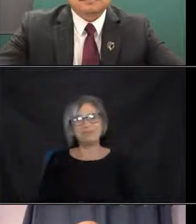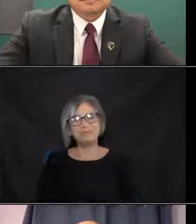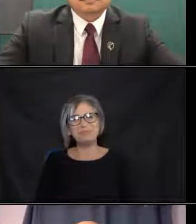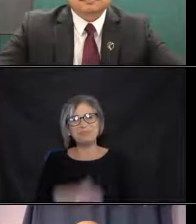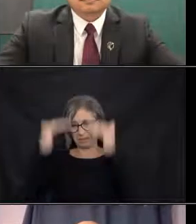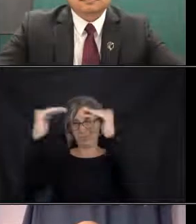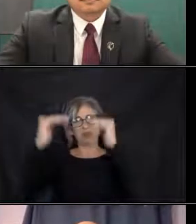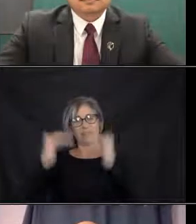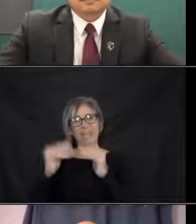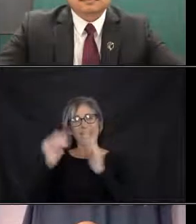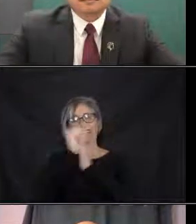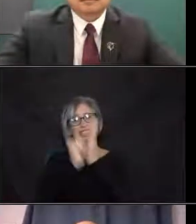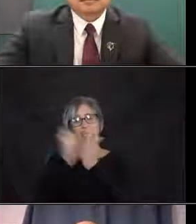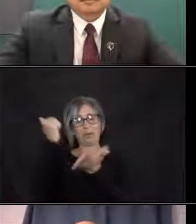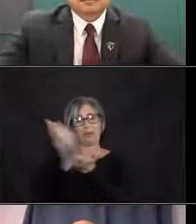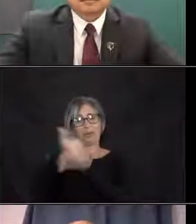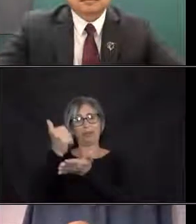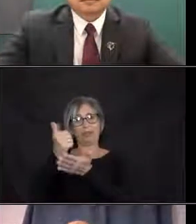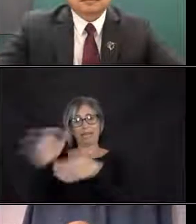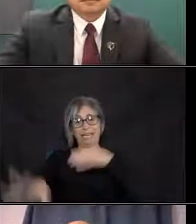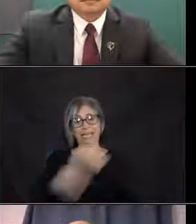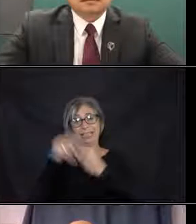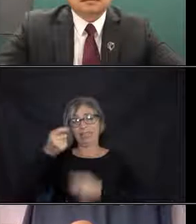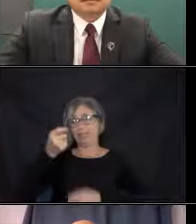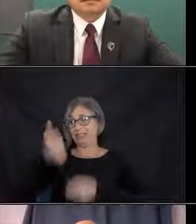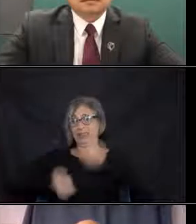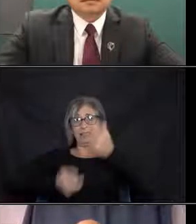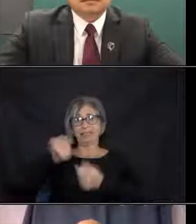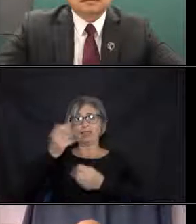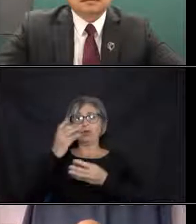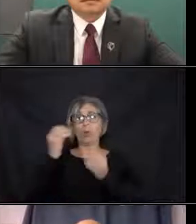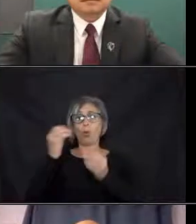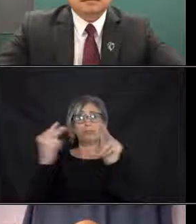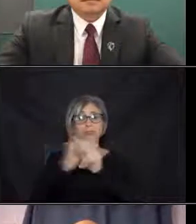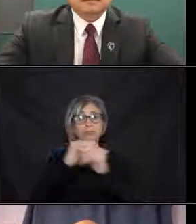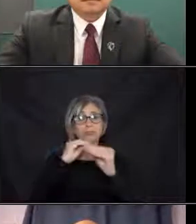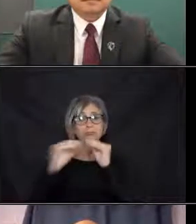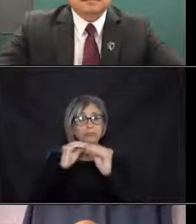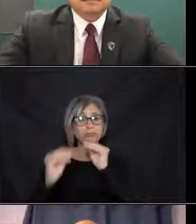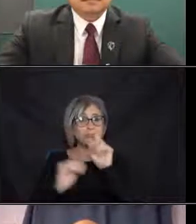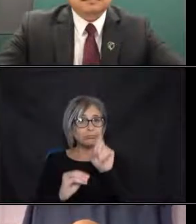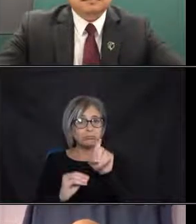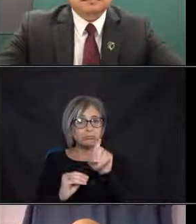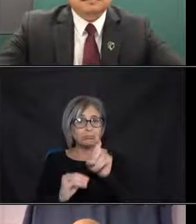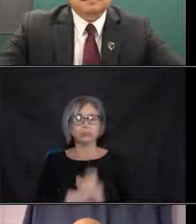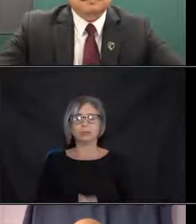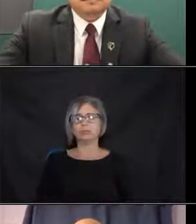Moving on to agenda approval. Any additions, deletions, or corrections?